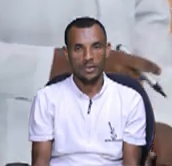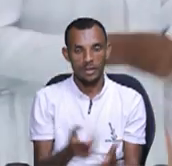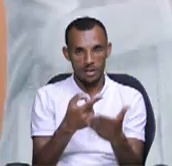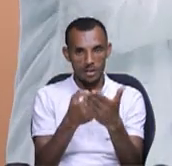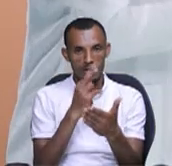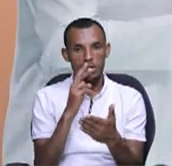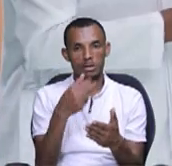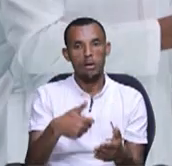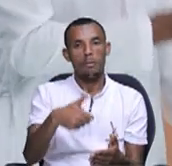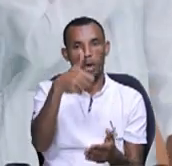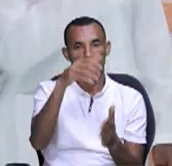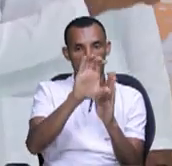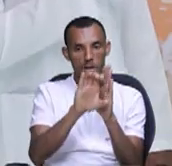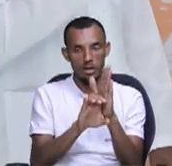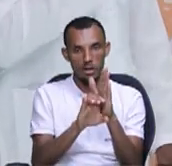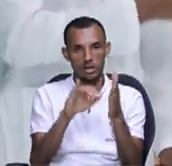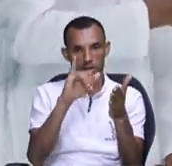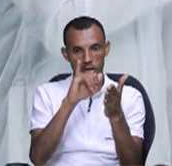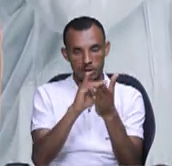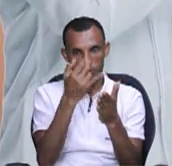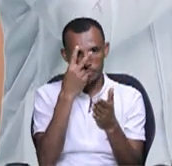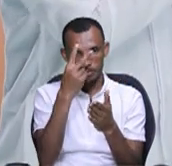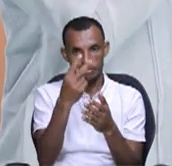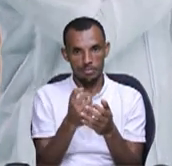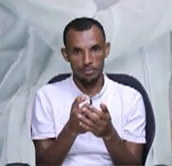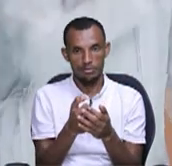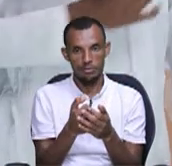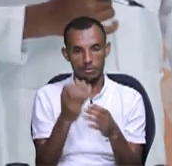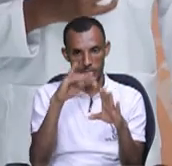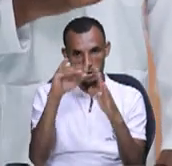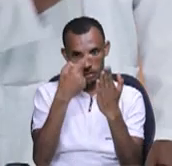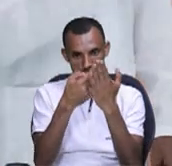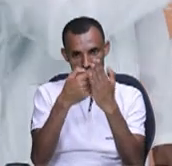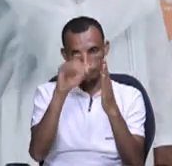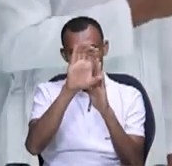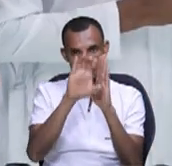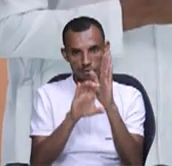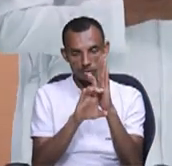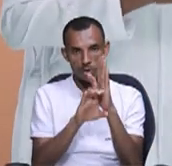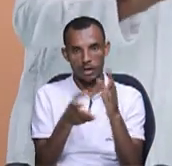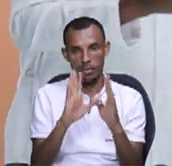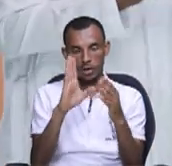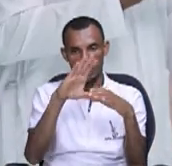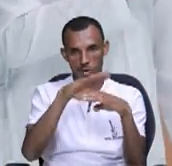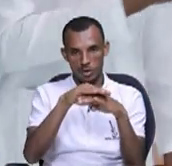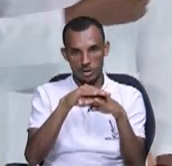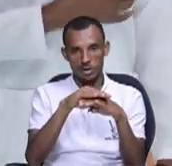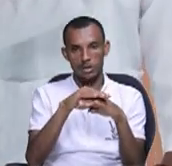These are the main contents that are seen in this chapter. Let me introduce